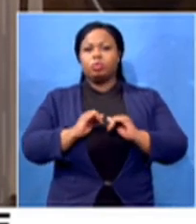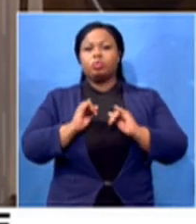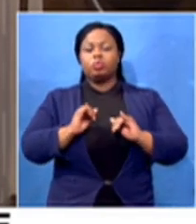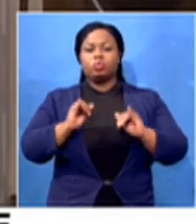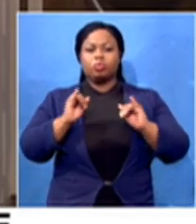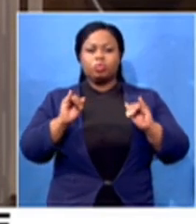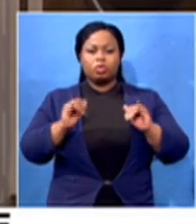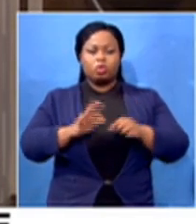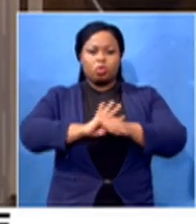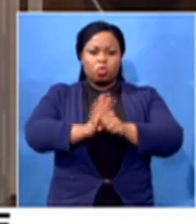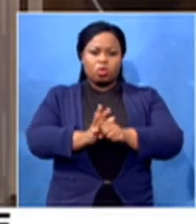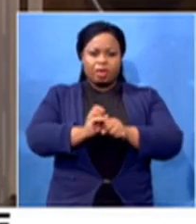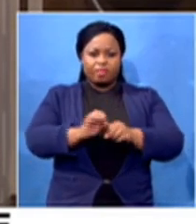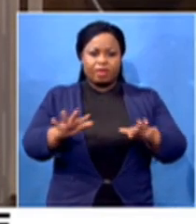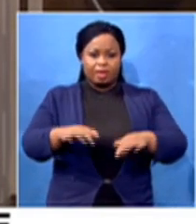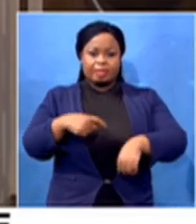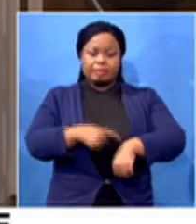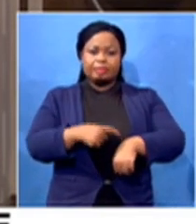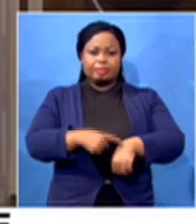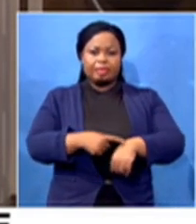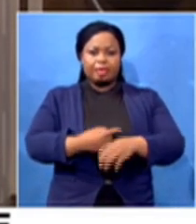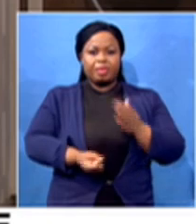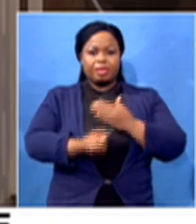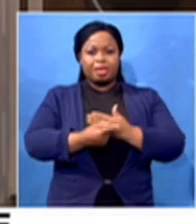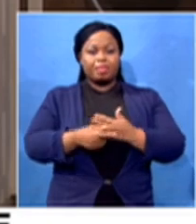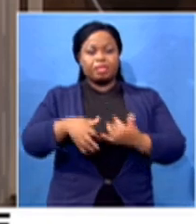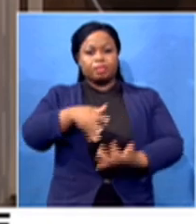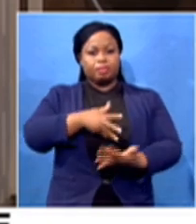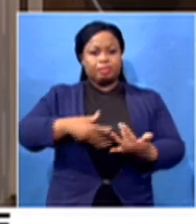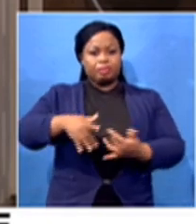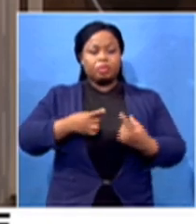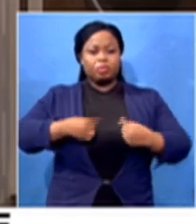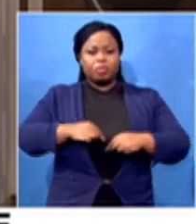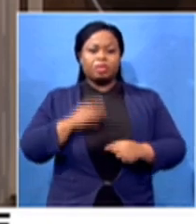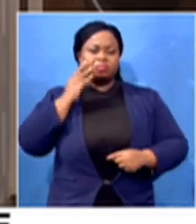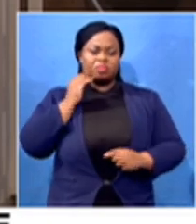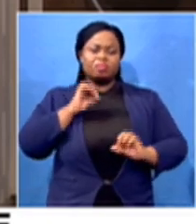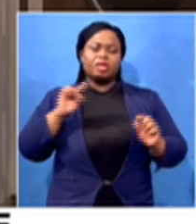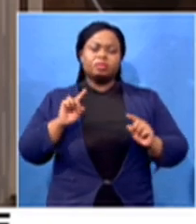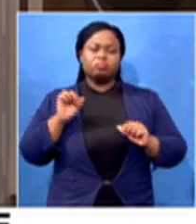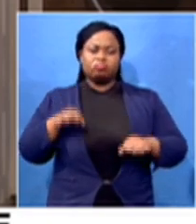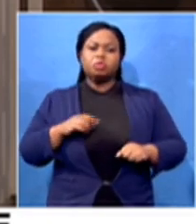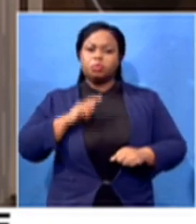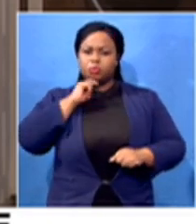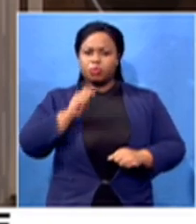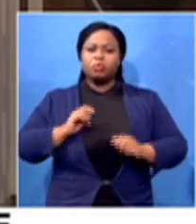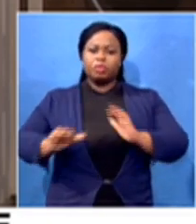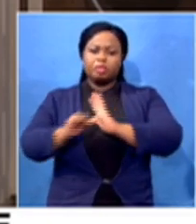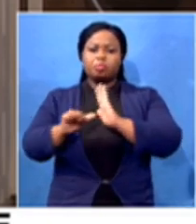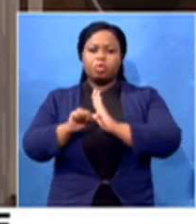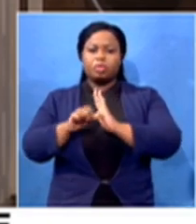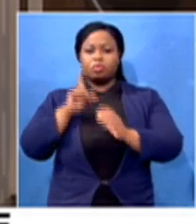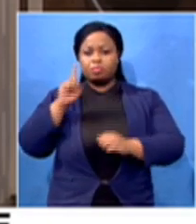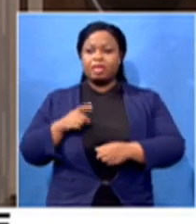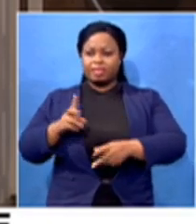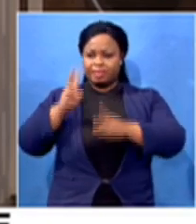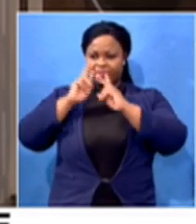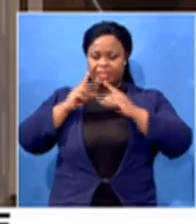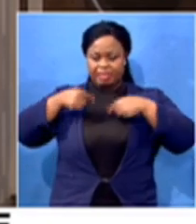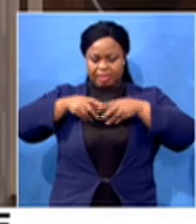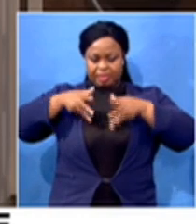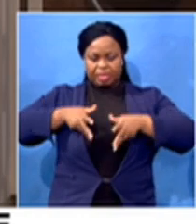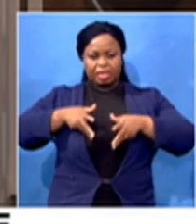a rampant COVID-19 in our areas, but it was important to do so at this point in